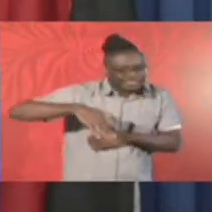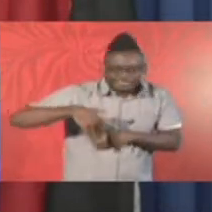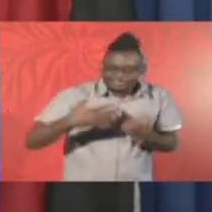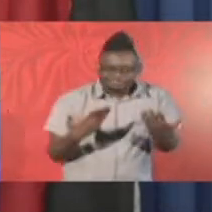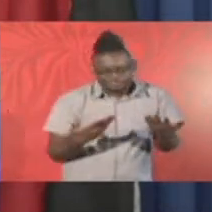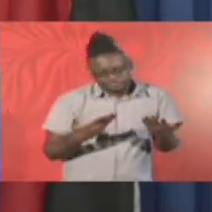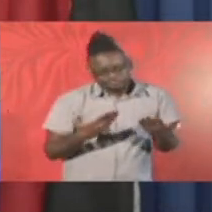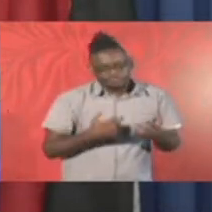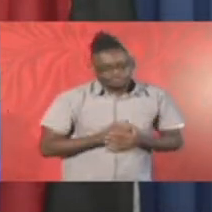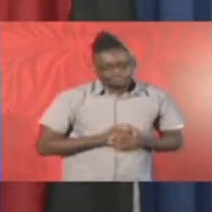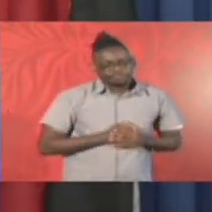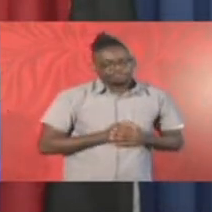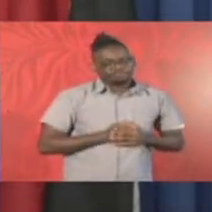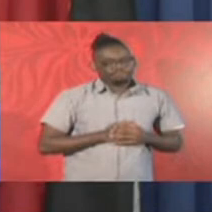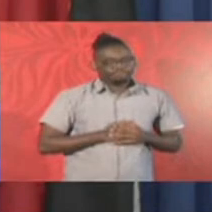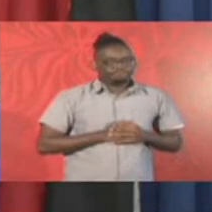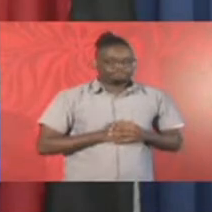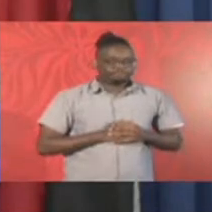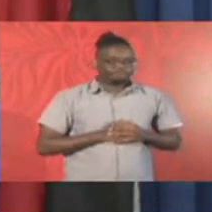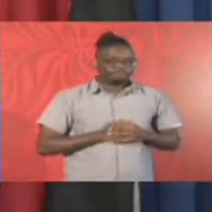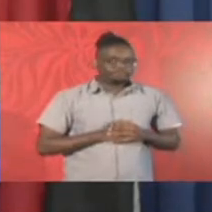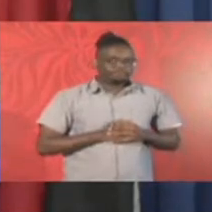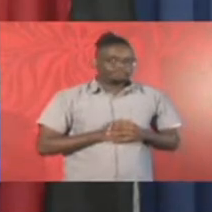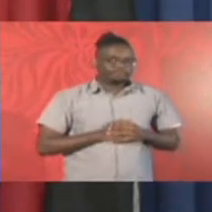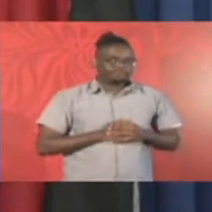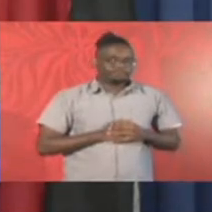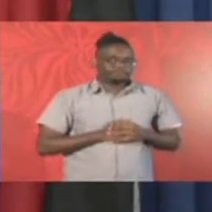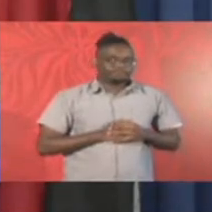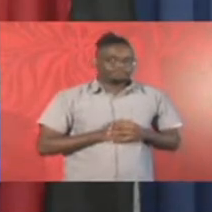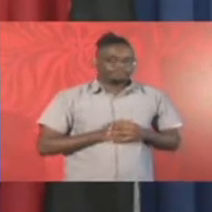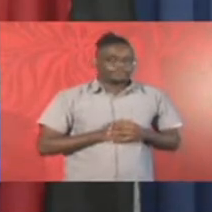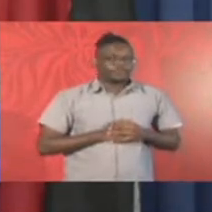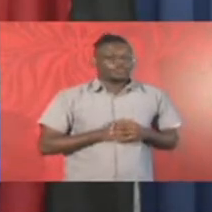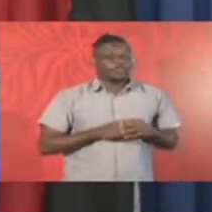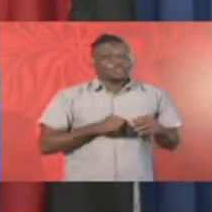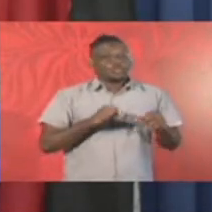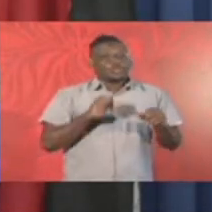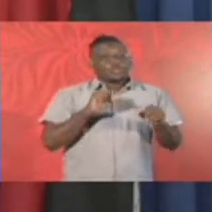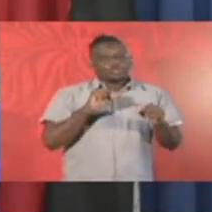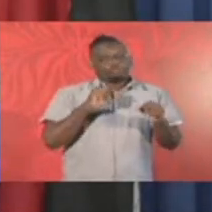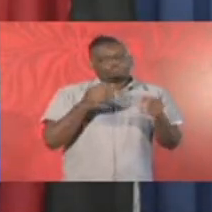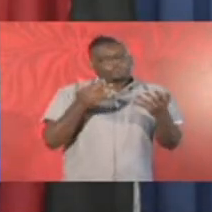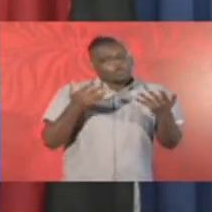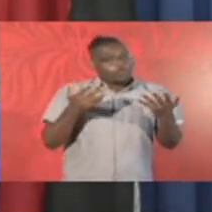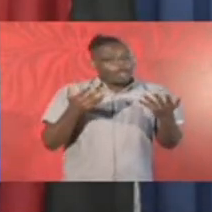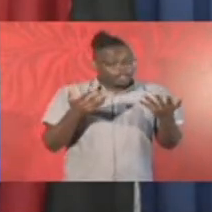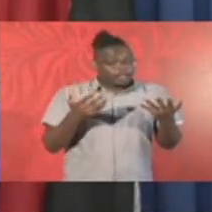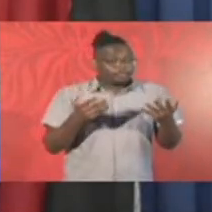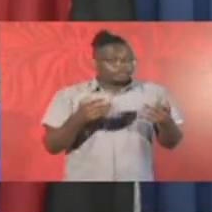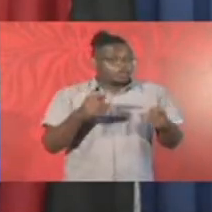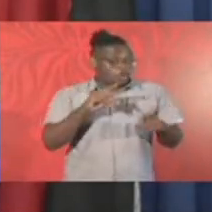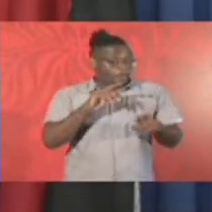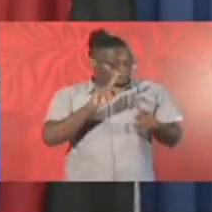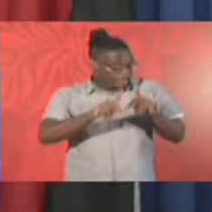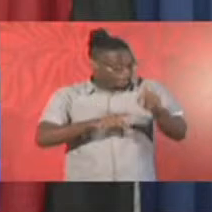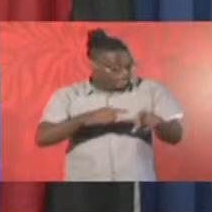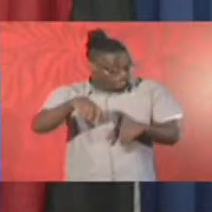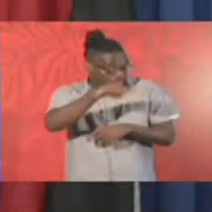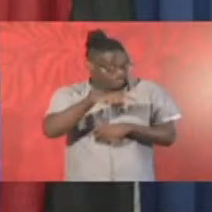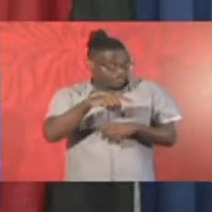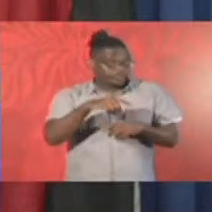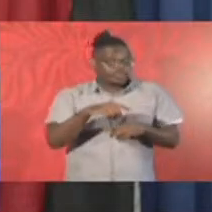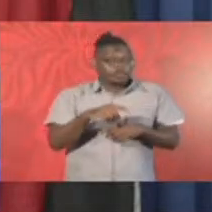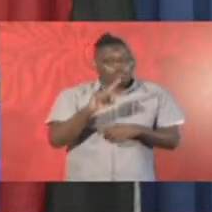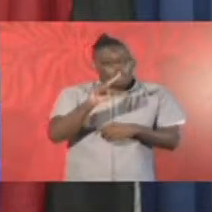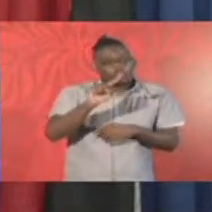the human response. And so when you hear about 1,000 people taking the Johnson & Johnson